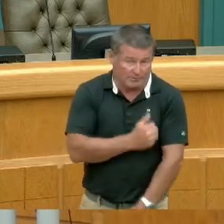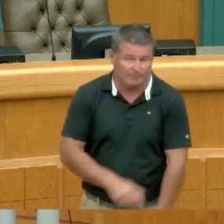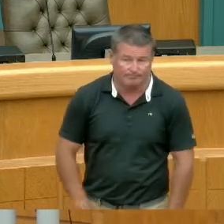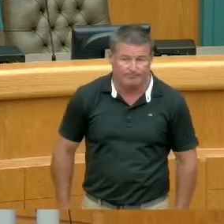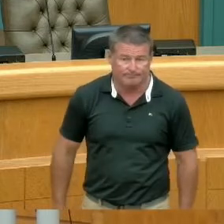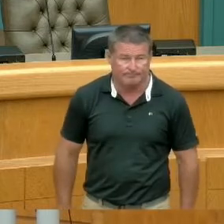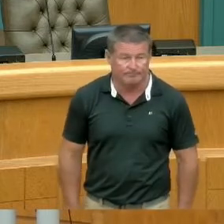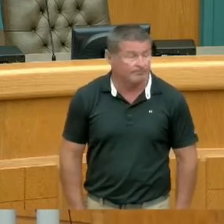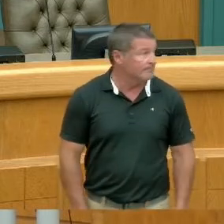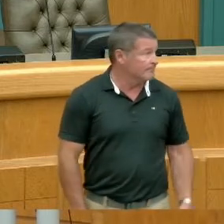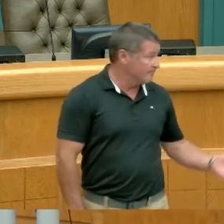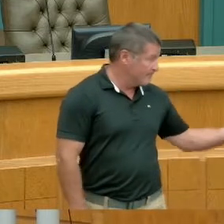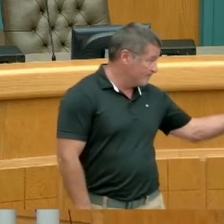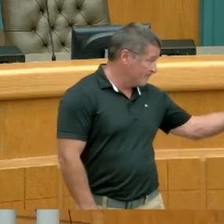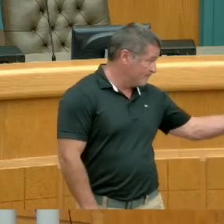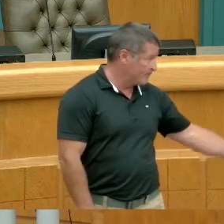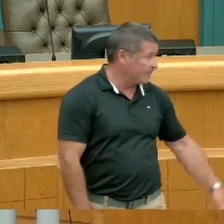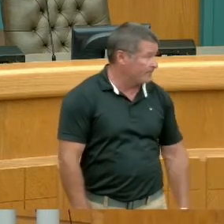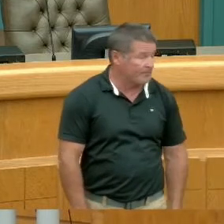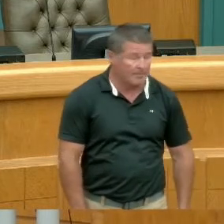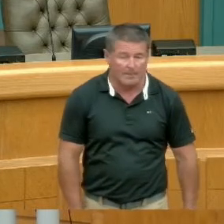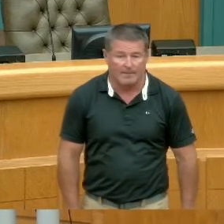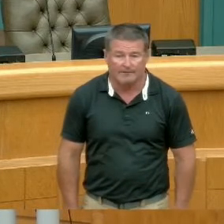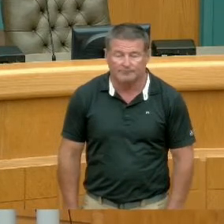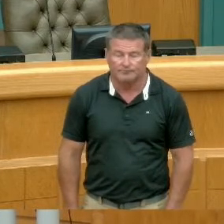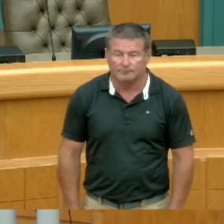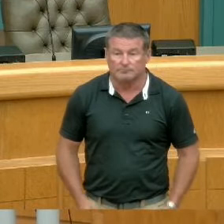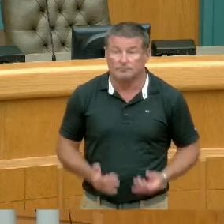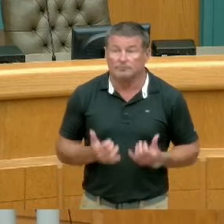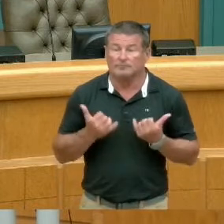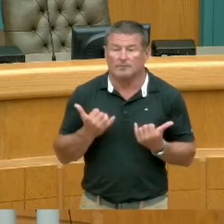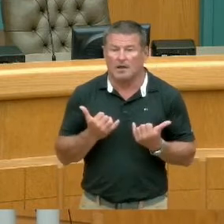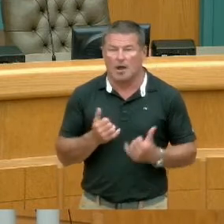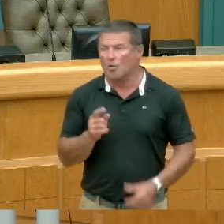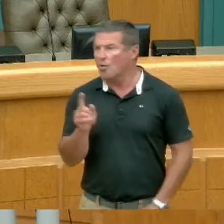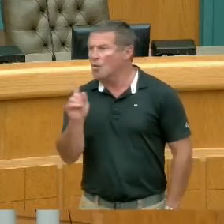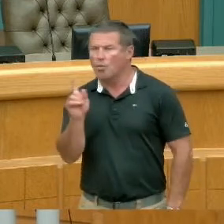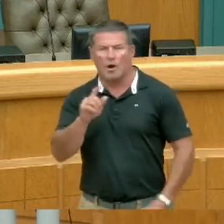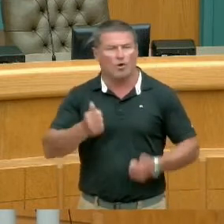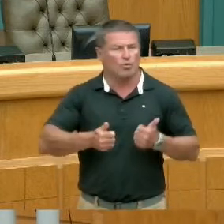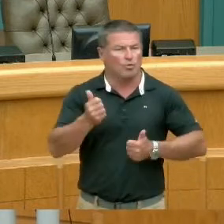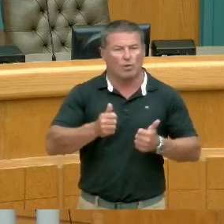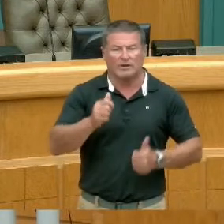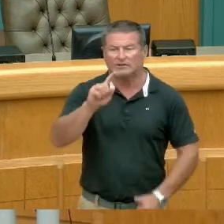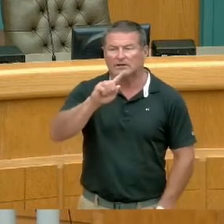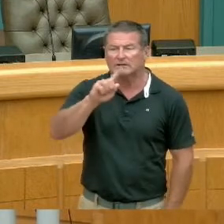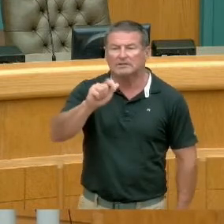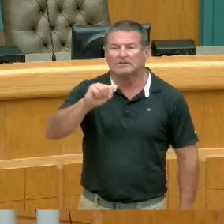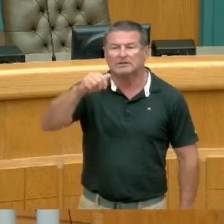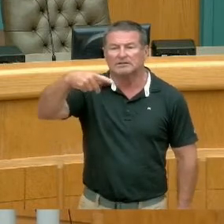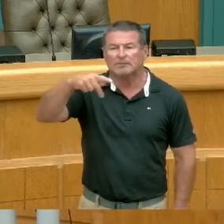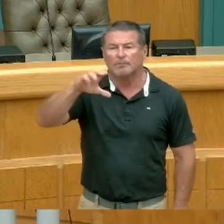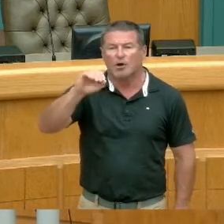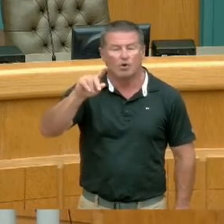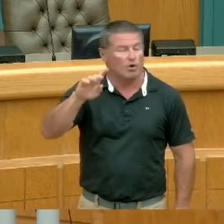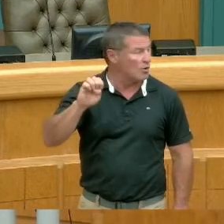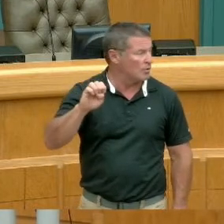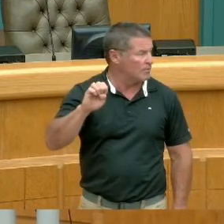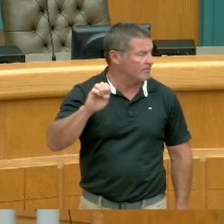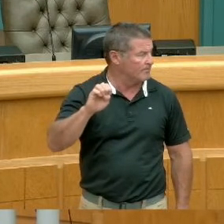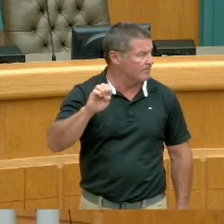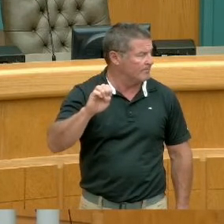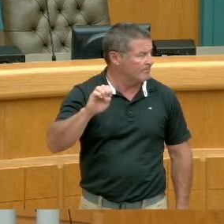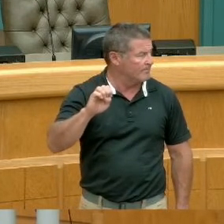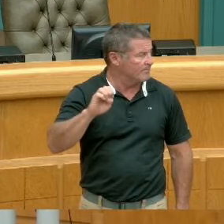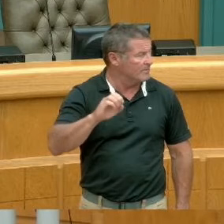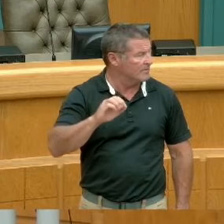So that shows our stats there. And then when we look at location, the community has wanted to know about that. There's, of